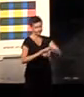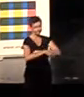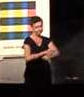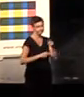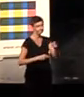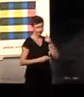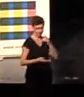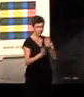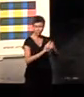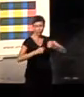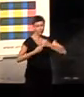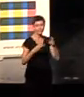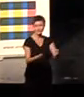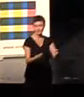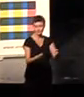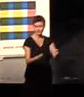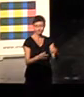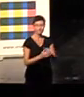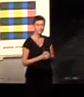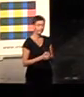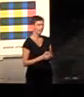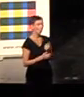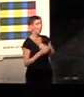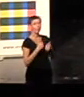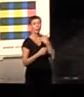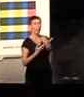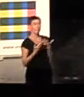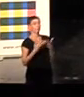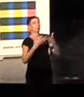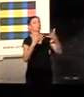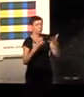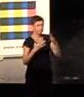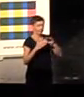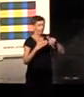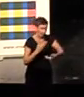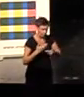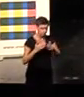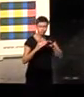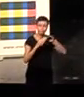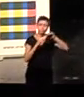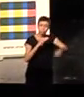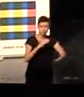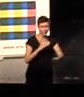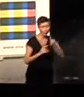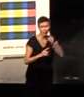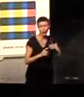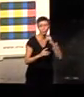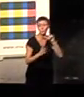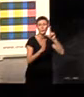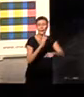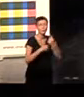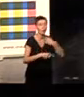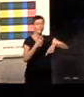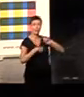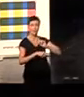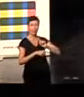your system will get over tipping points tipping point of no return en liever